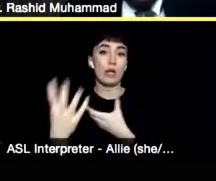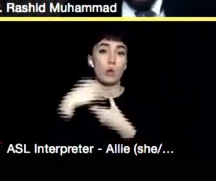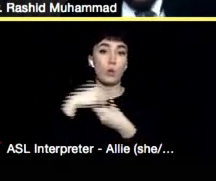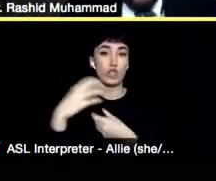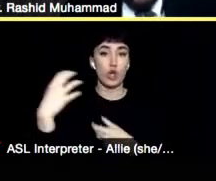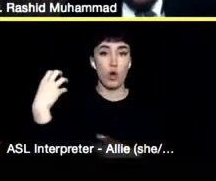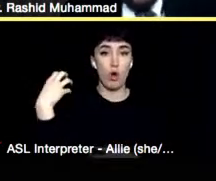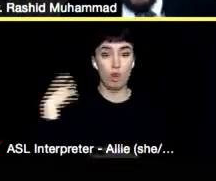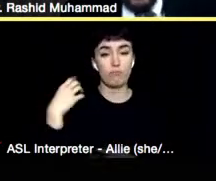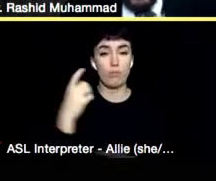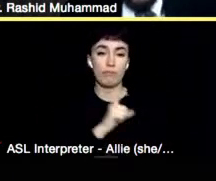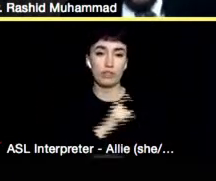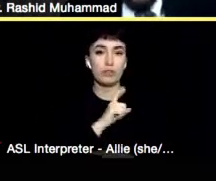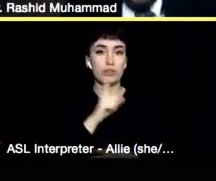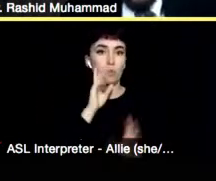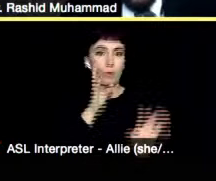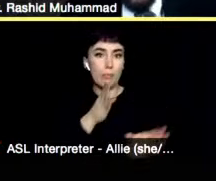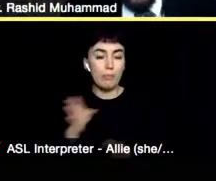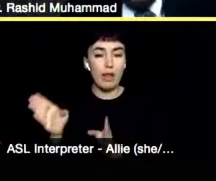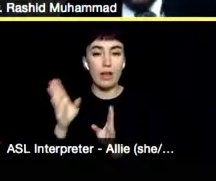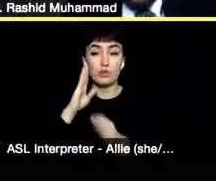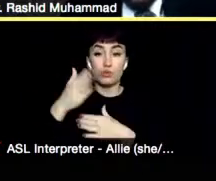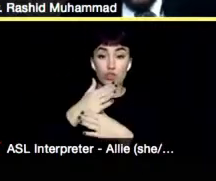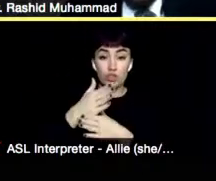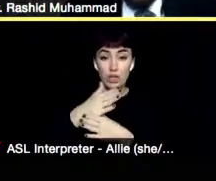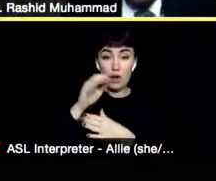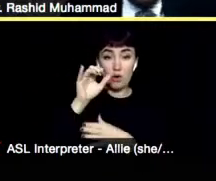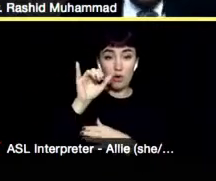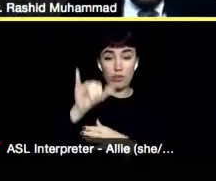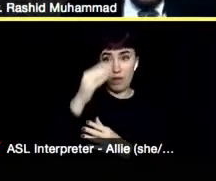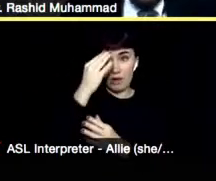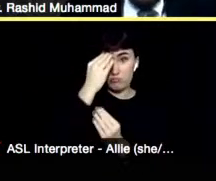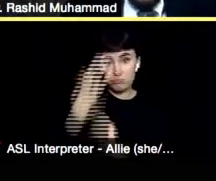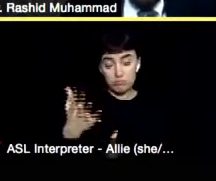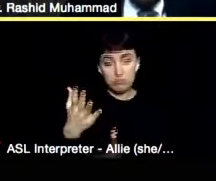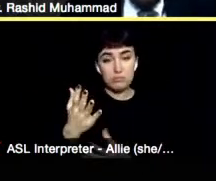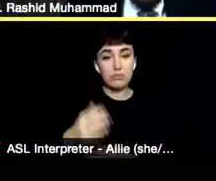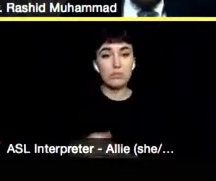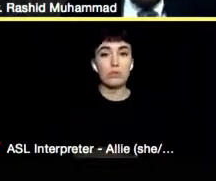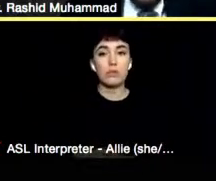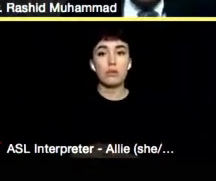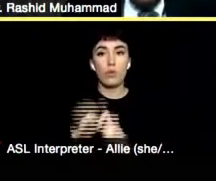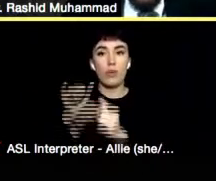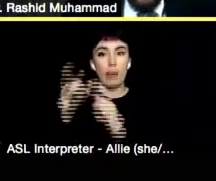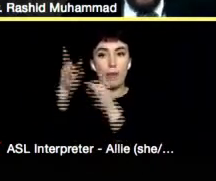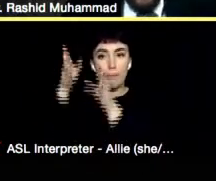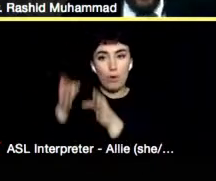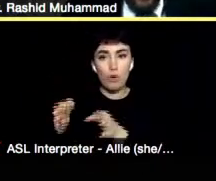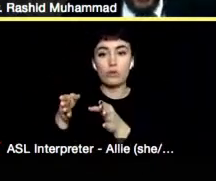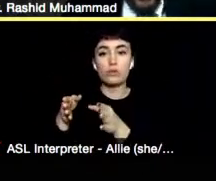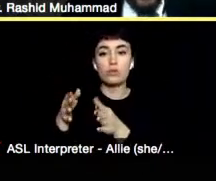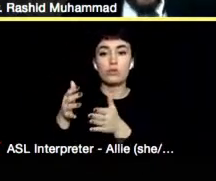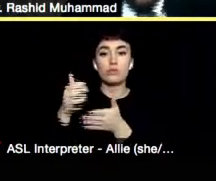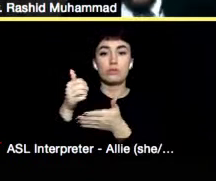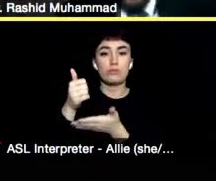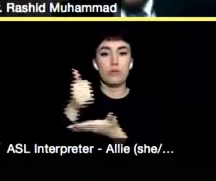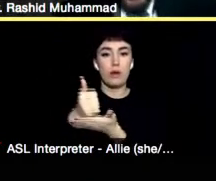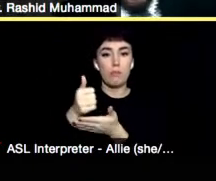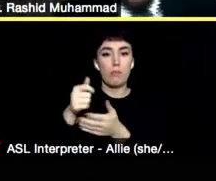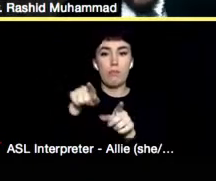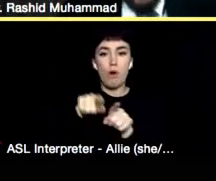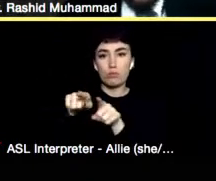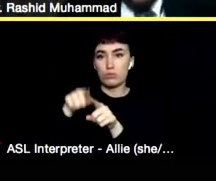plan to share that substantive input with that person to help also inform their